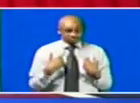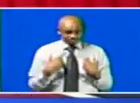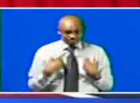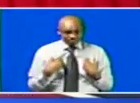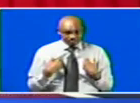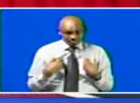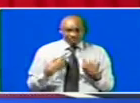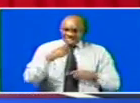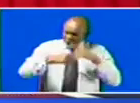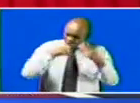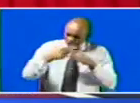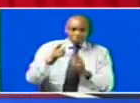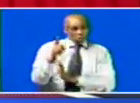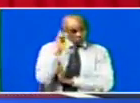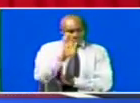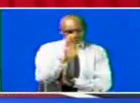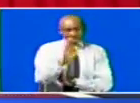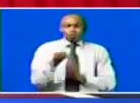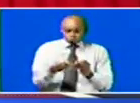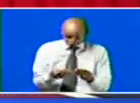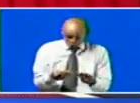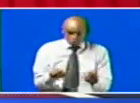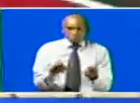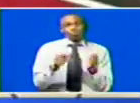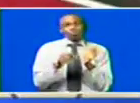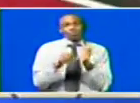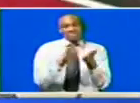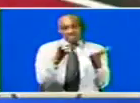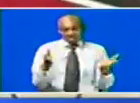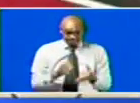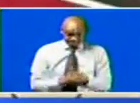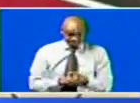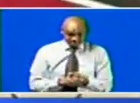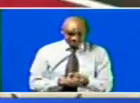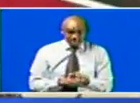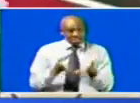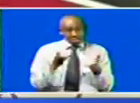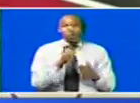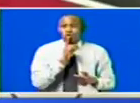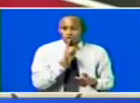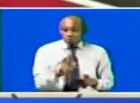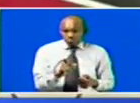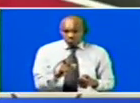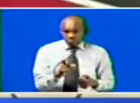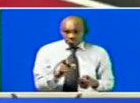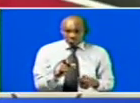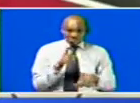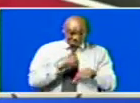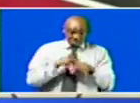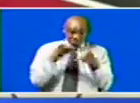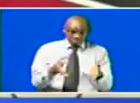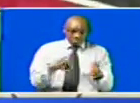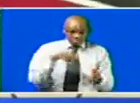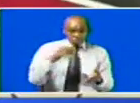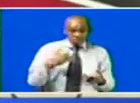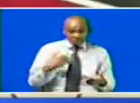so that it can develop legislation that truly addresses the needs of the counties. You can now be sure that on this other side, at least you have one who